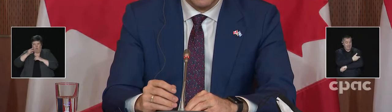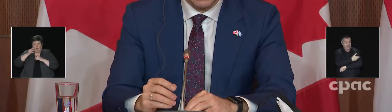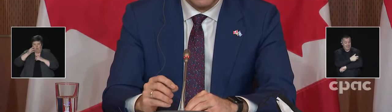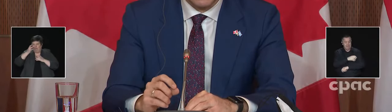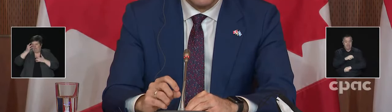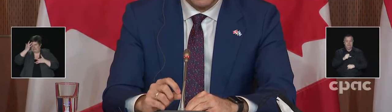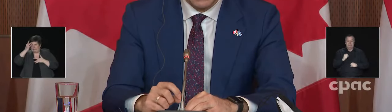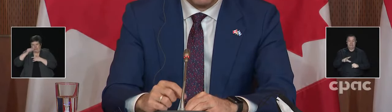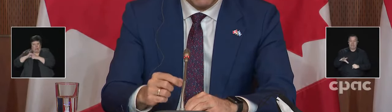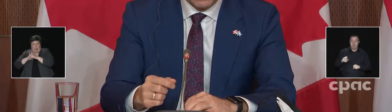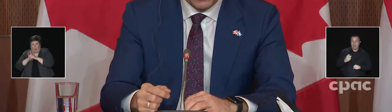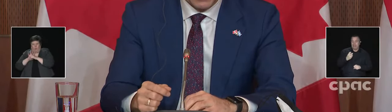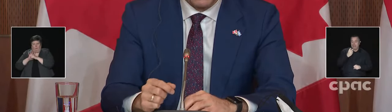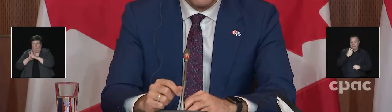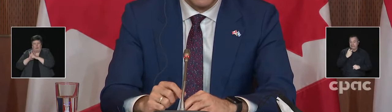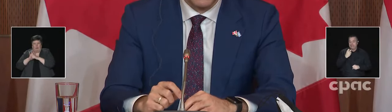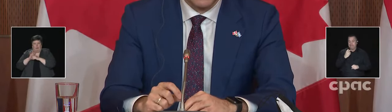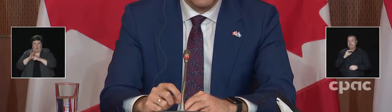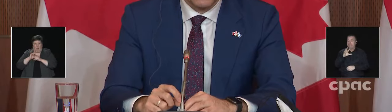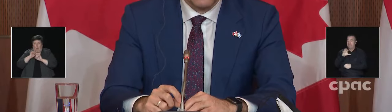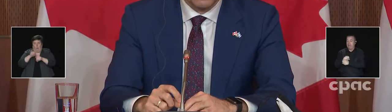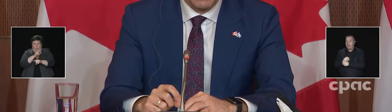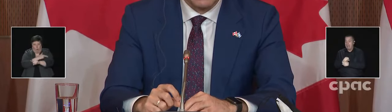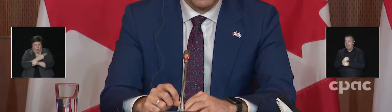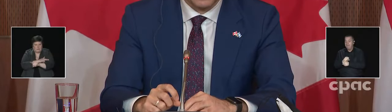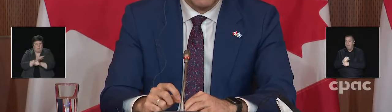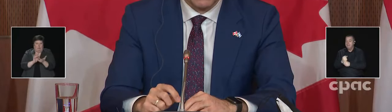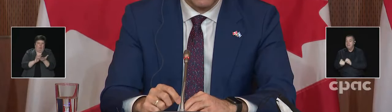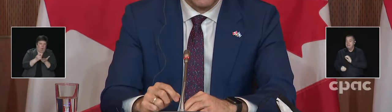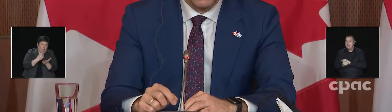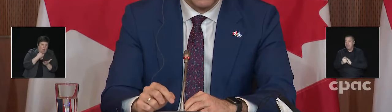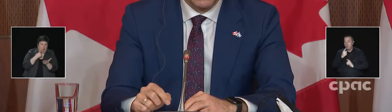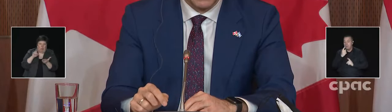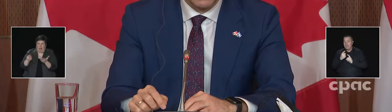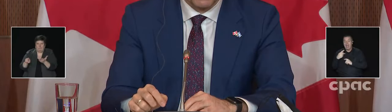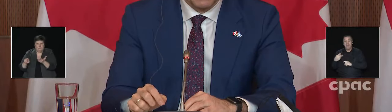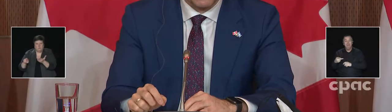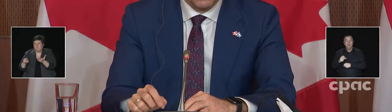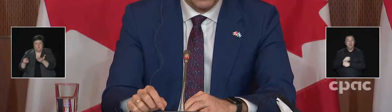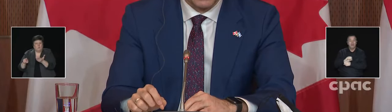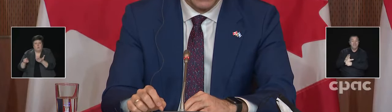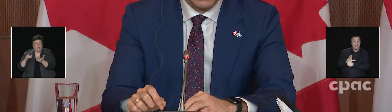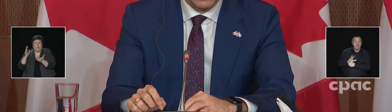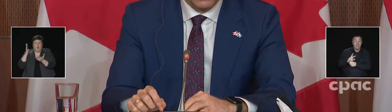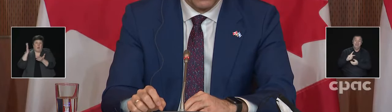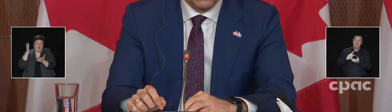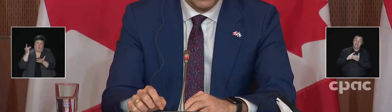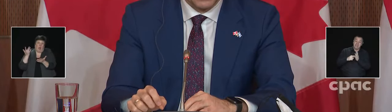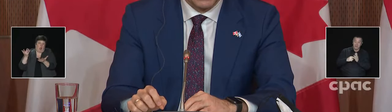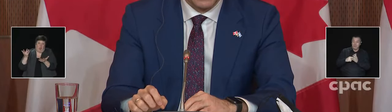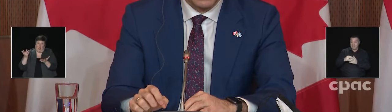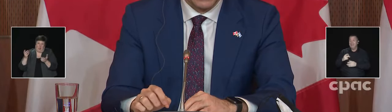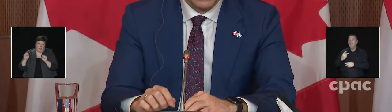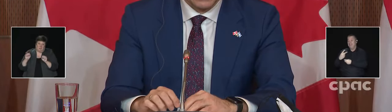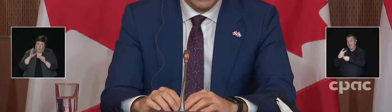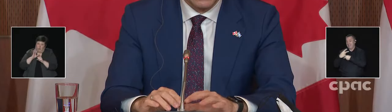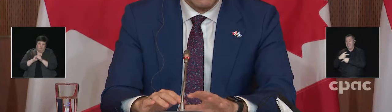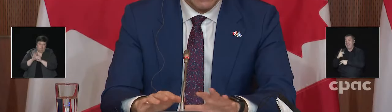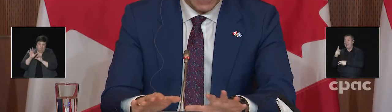of COVID-19 than to have to be treated with Paxlovid, because you're going to end up with a severe case of